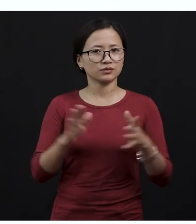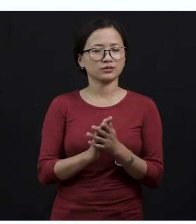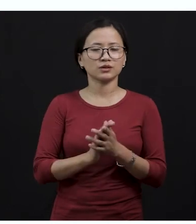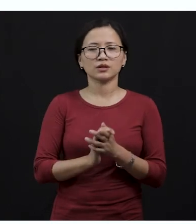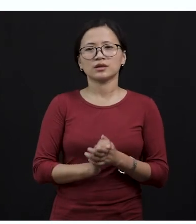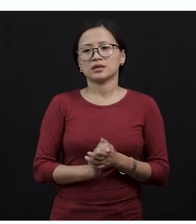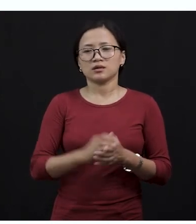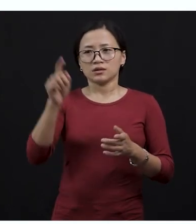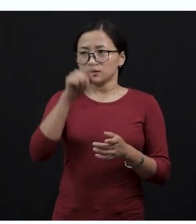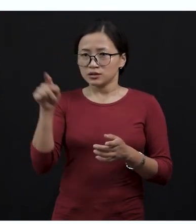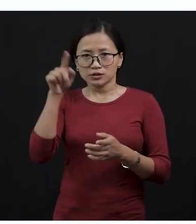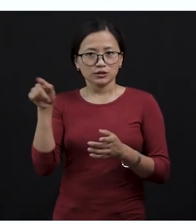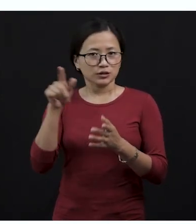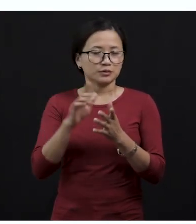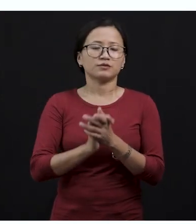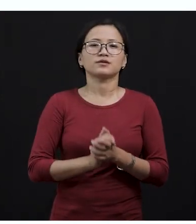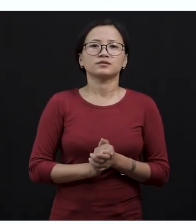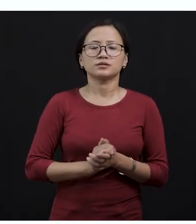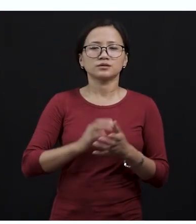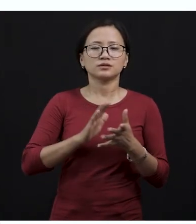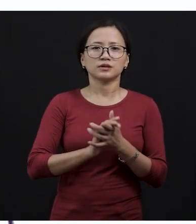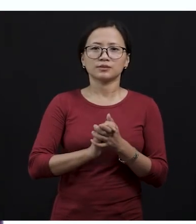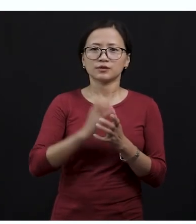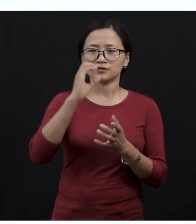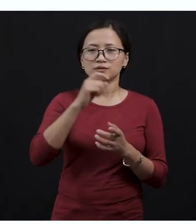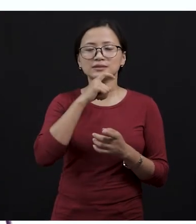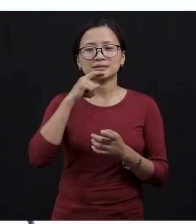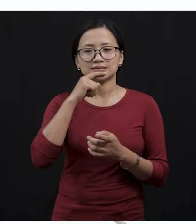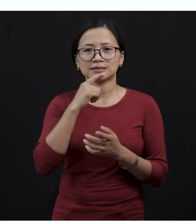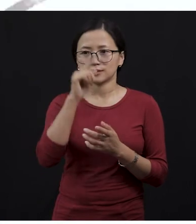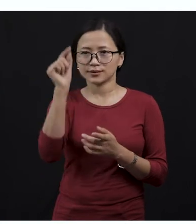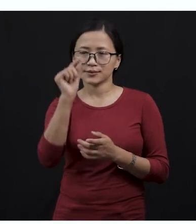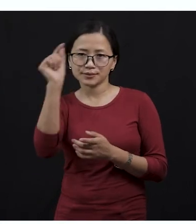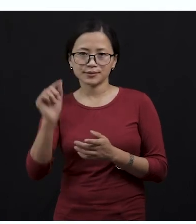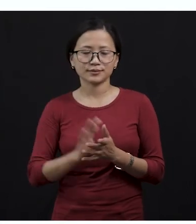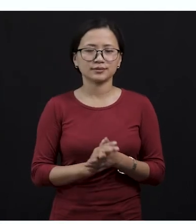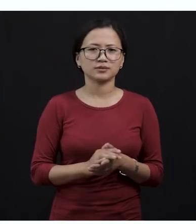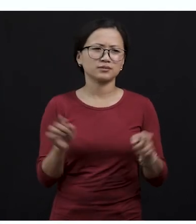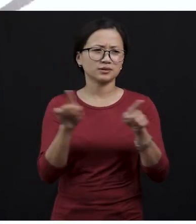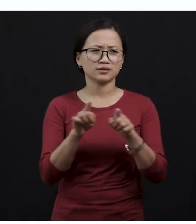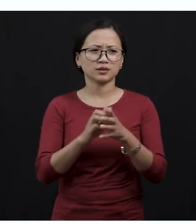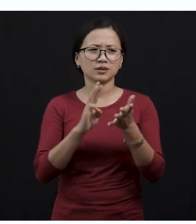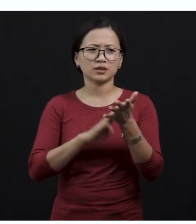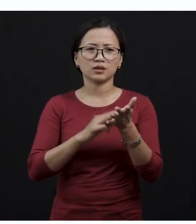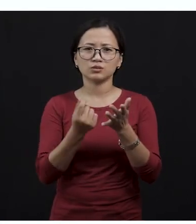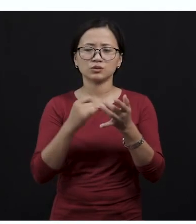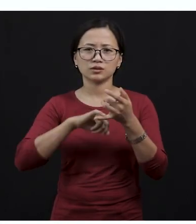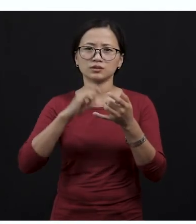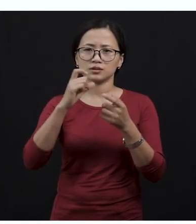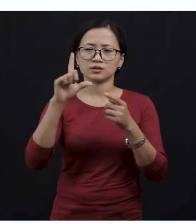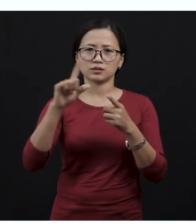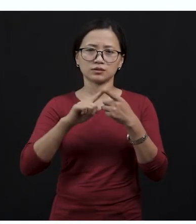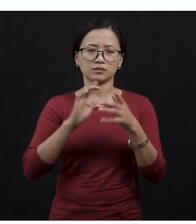of cells. Like I told you, children, we have different organs in our body, like the muscles. See, the